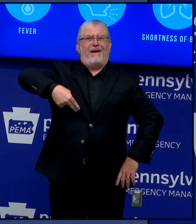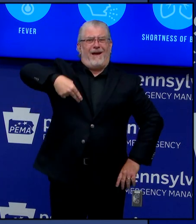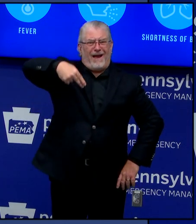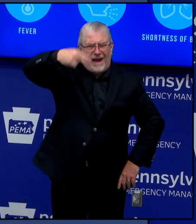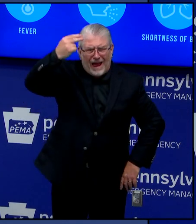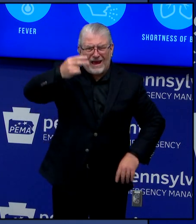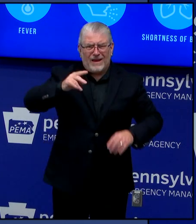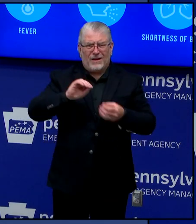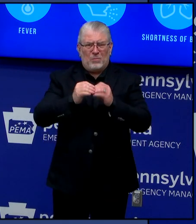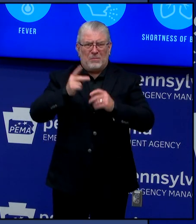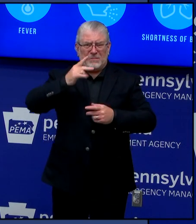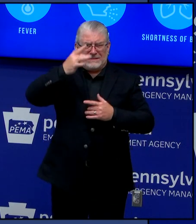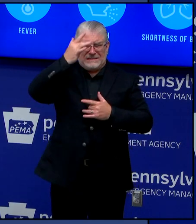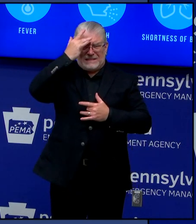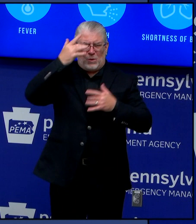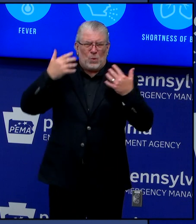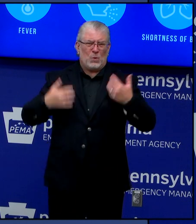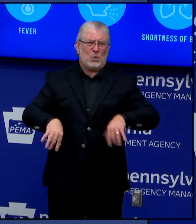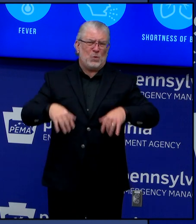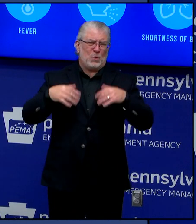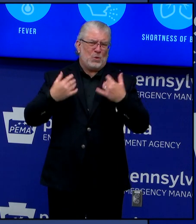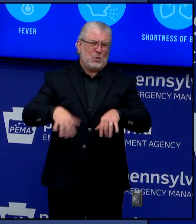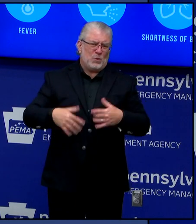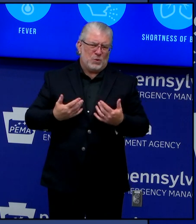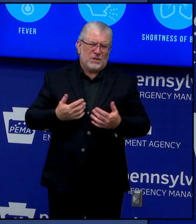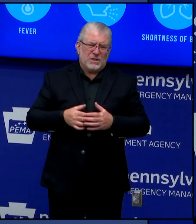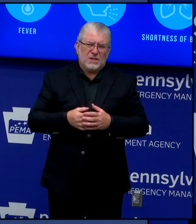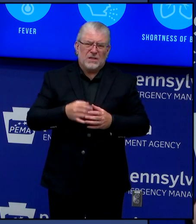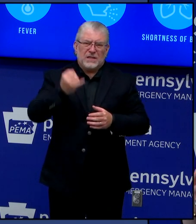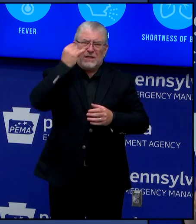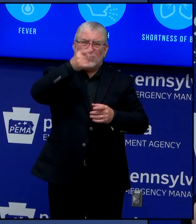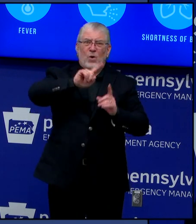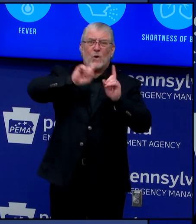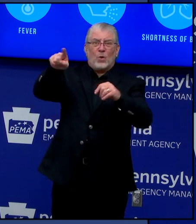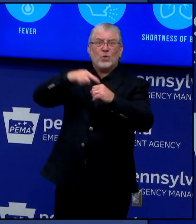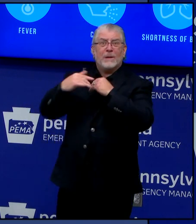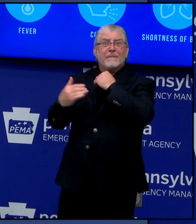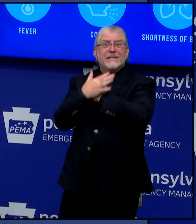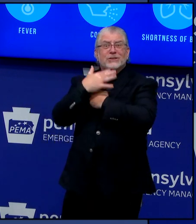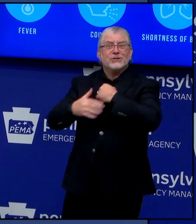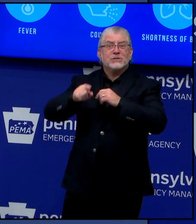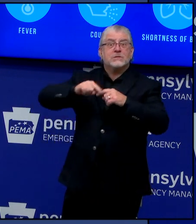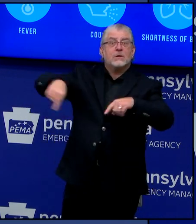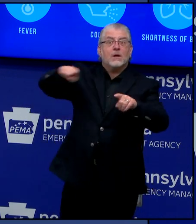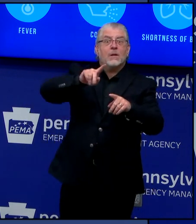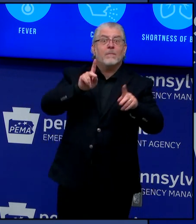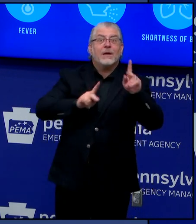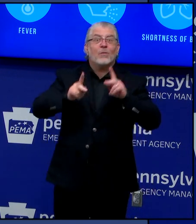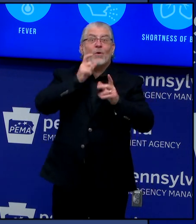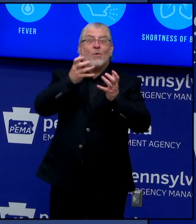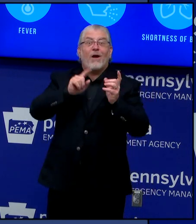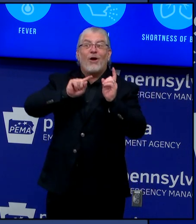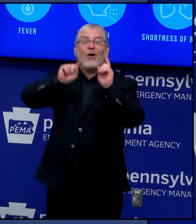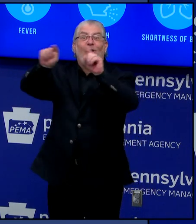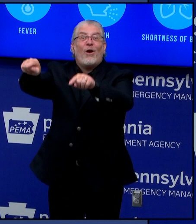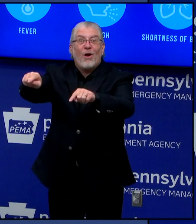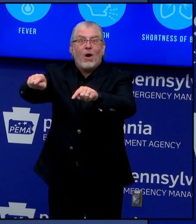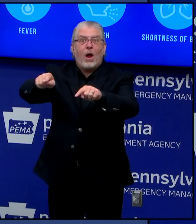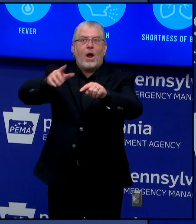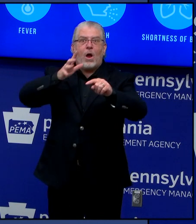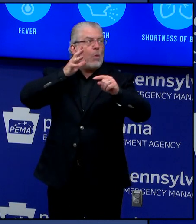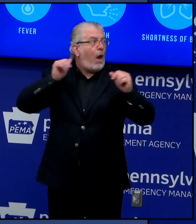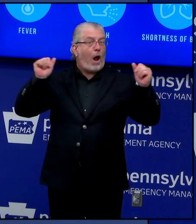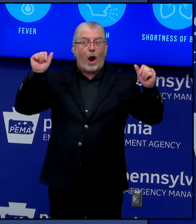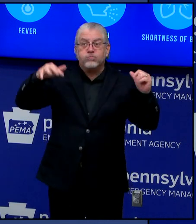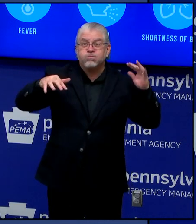of COVID-19. And if you go to the shore, I bet you other people are going to go to the shore, and then it'll be almost impossible to